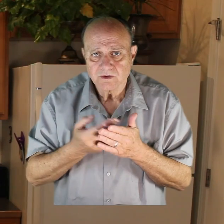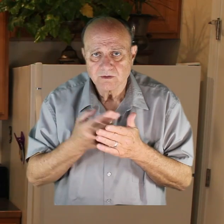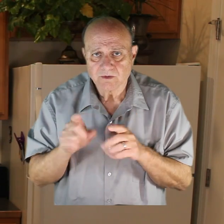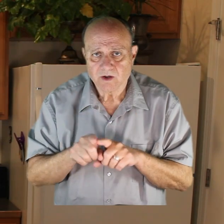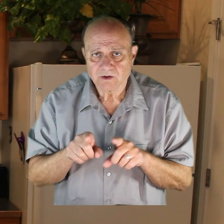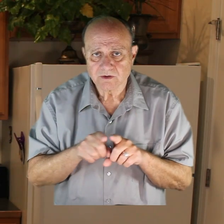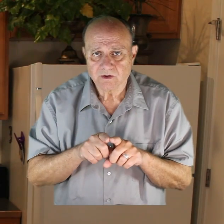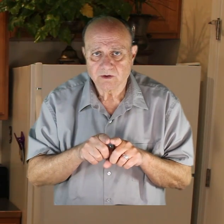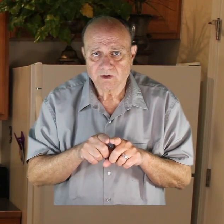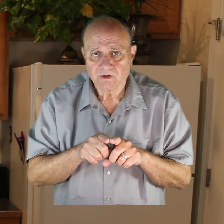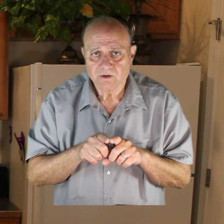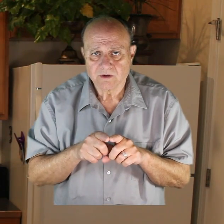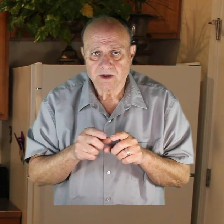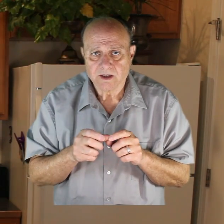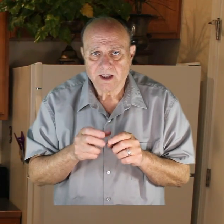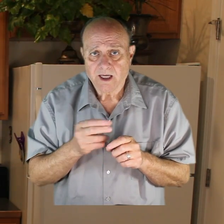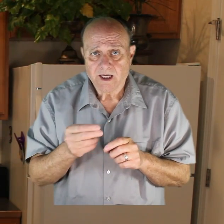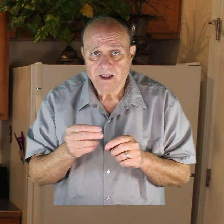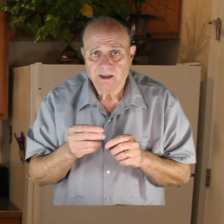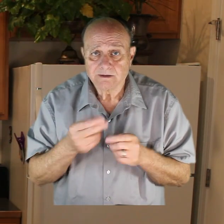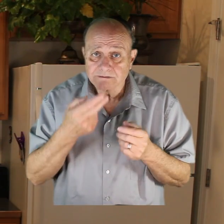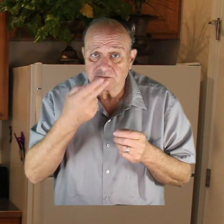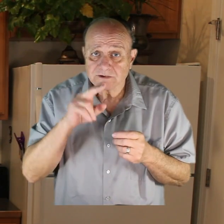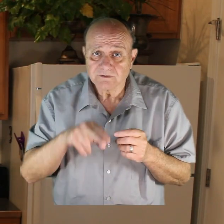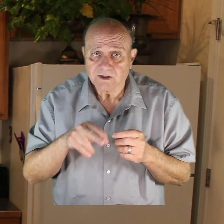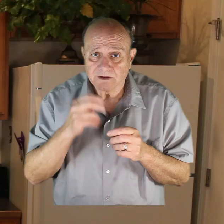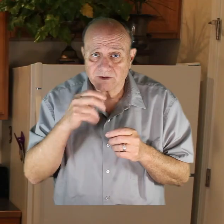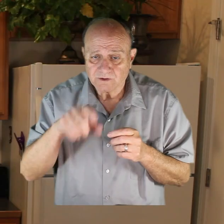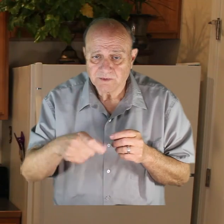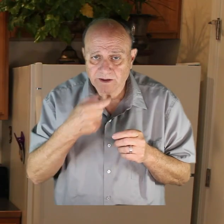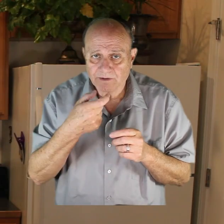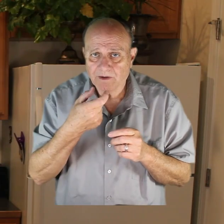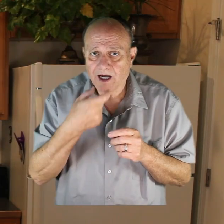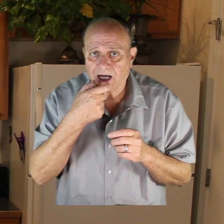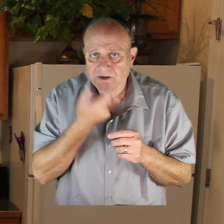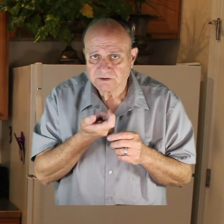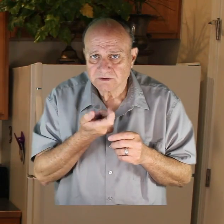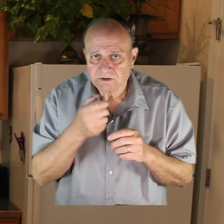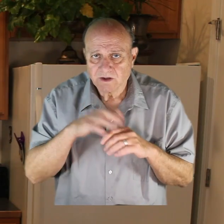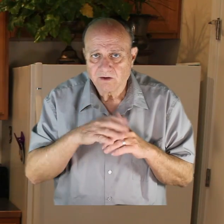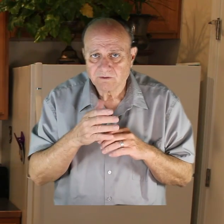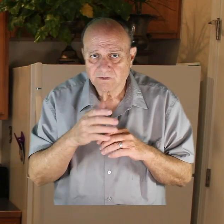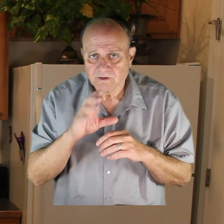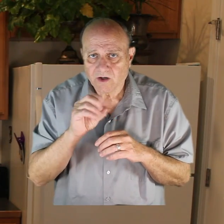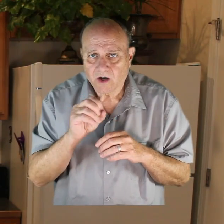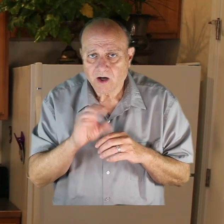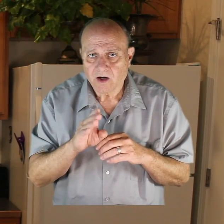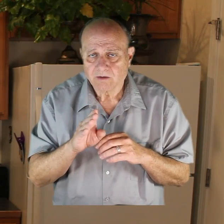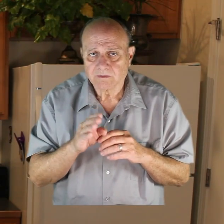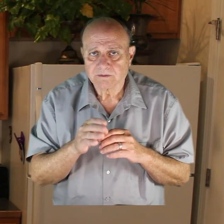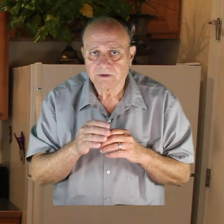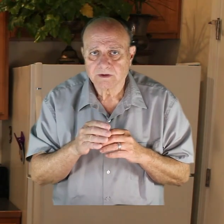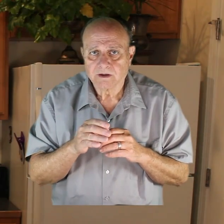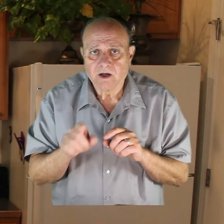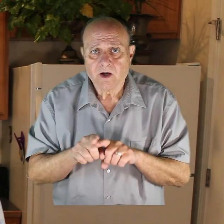broth as well as an integral vegetable. And it's kind of fun to pick them up and in your stew and eat the corn off the